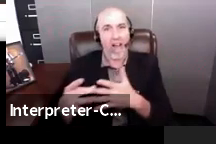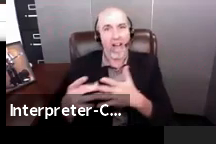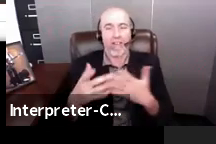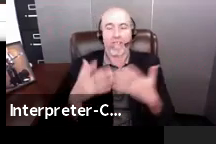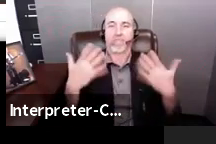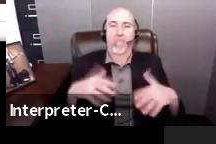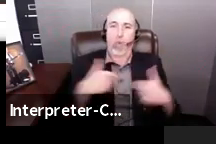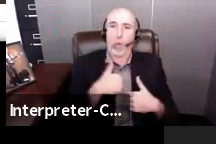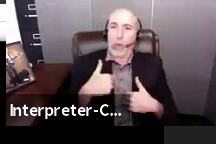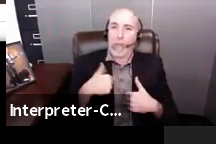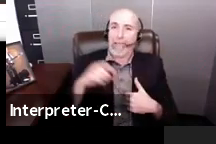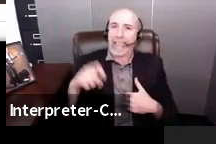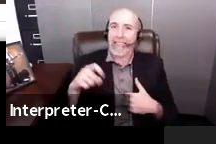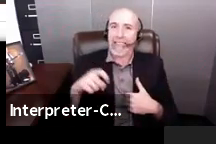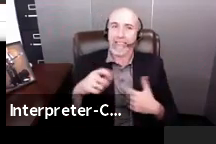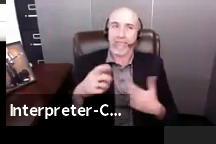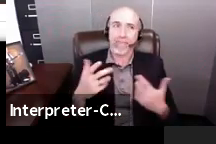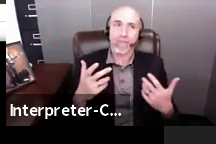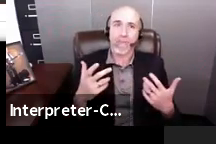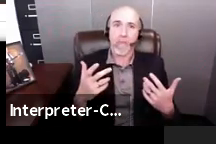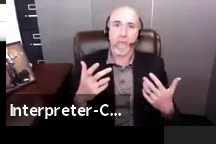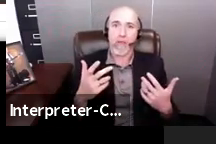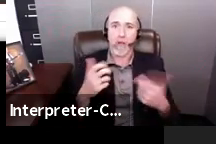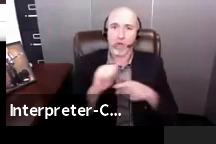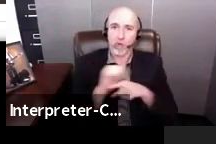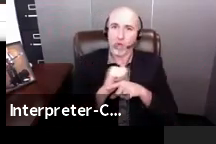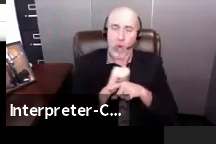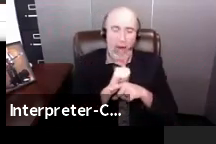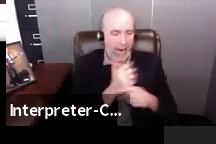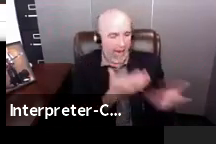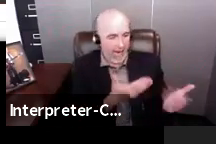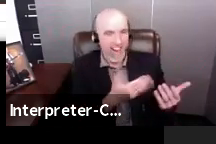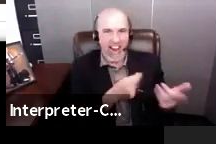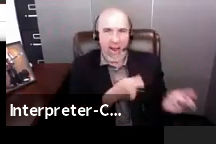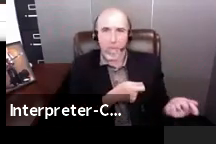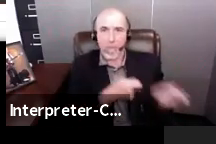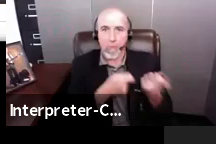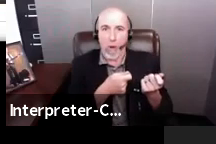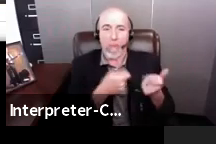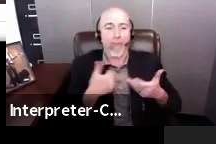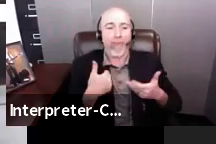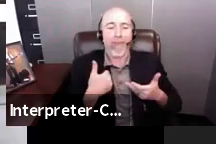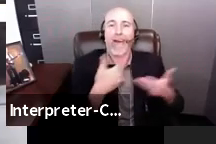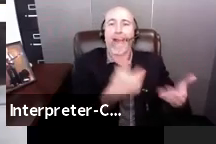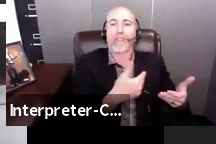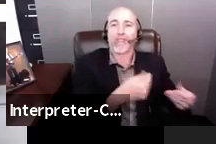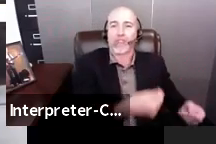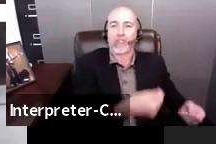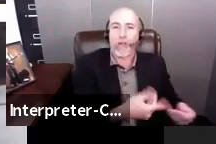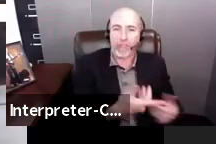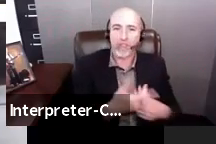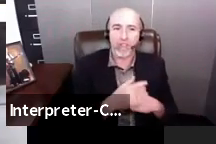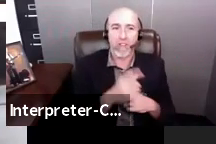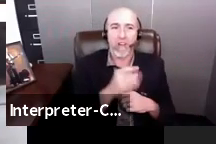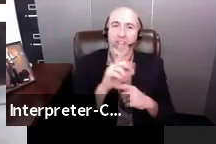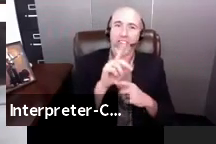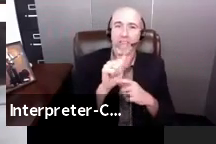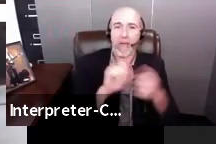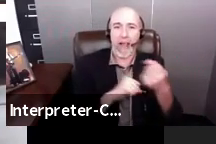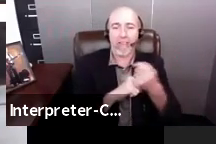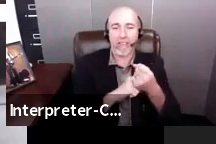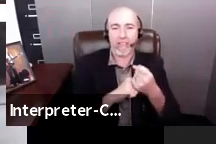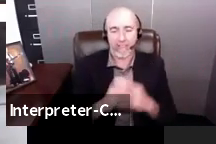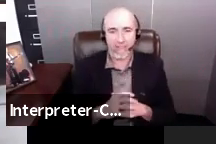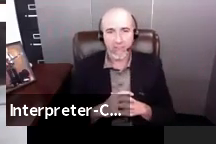need to train behind and bring up the next generation of disability advocates. Before